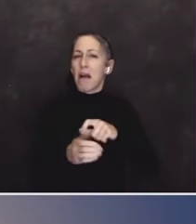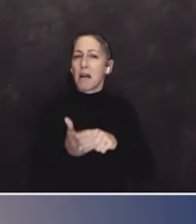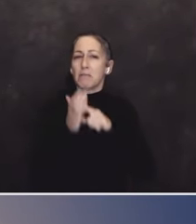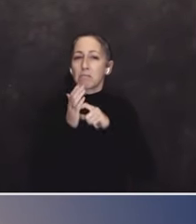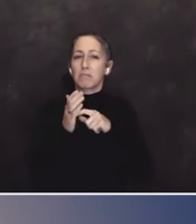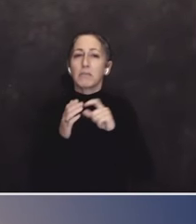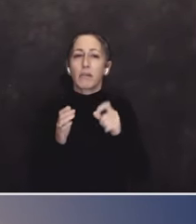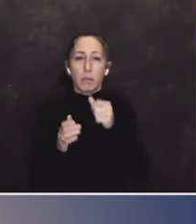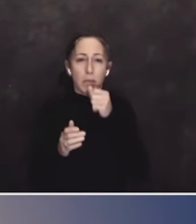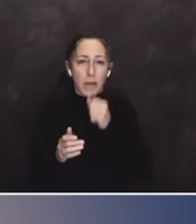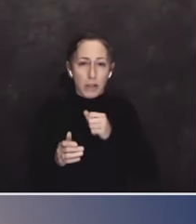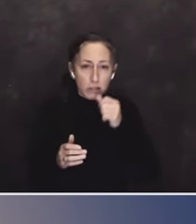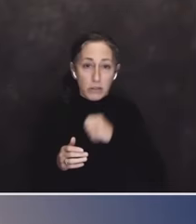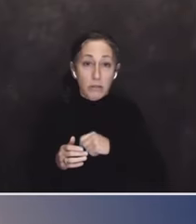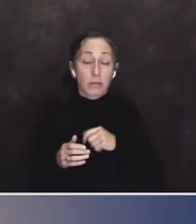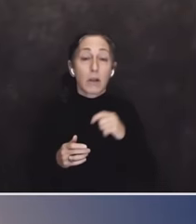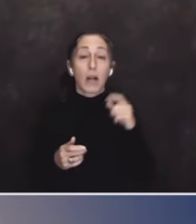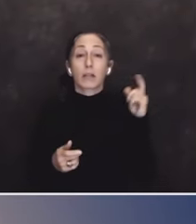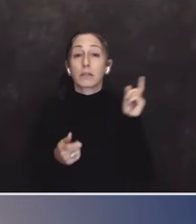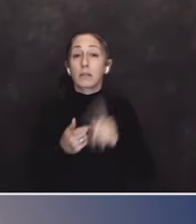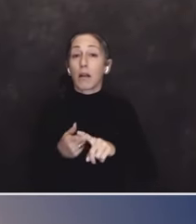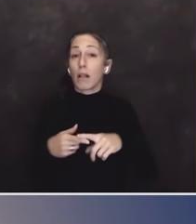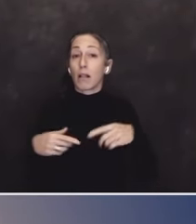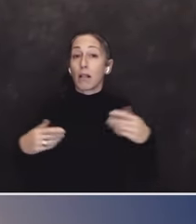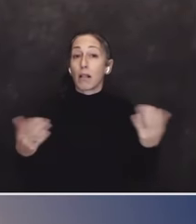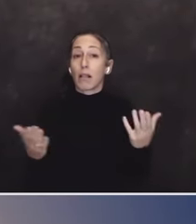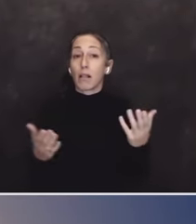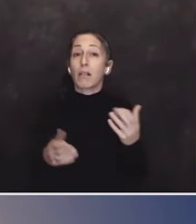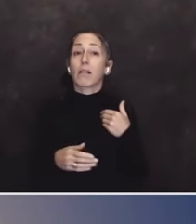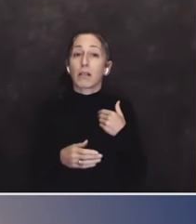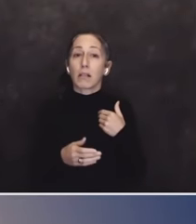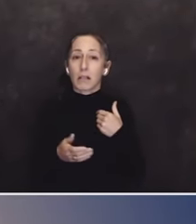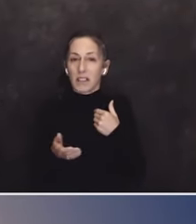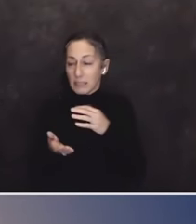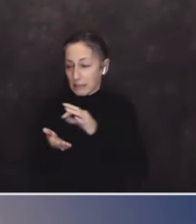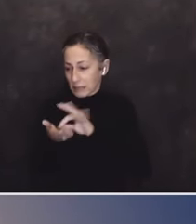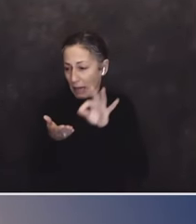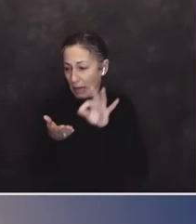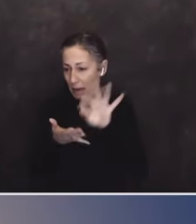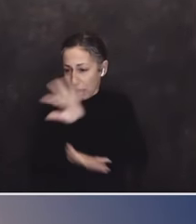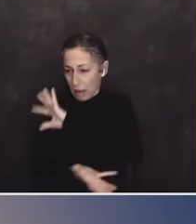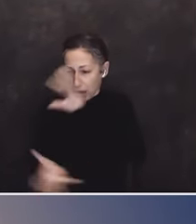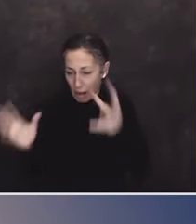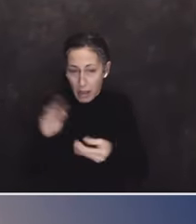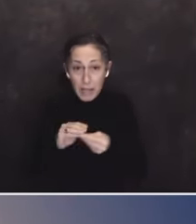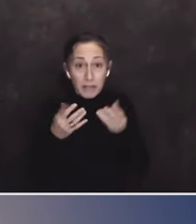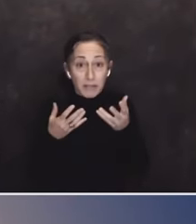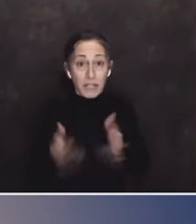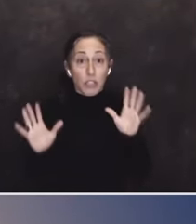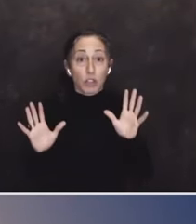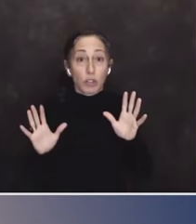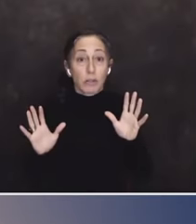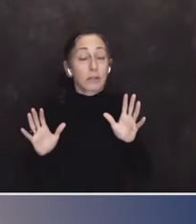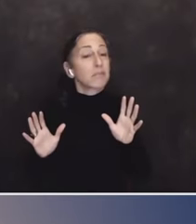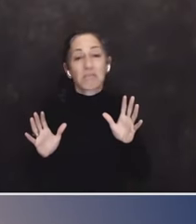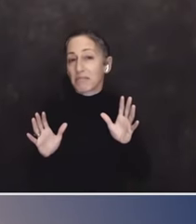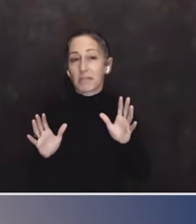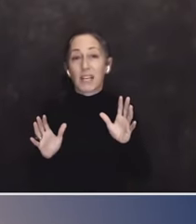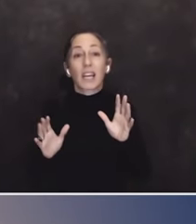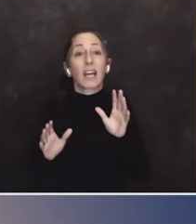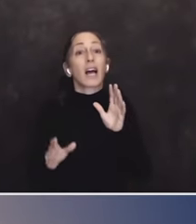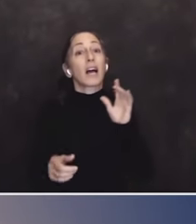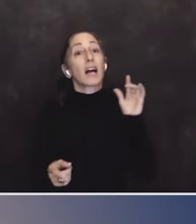patient until the hard work of tallying votes is finished. And it ain't over until every vote is counted.